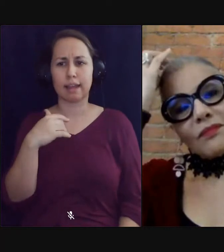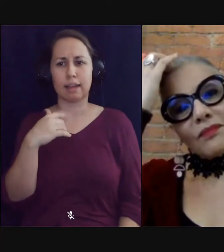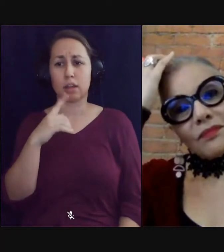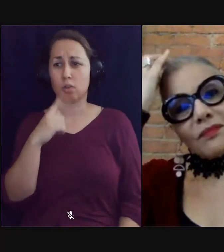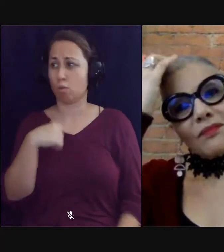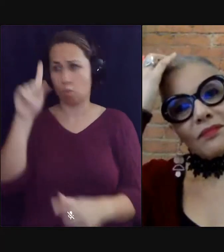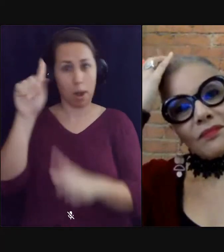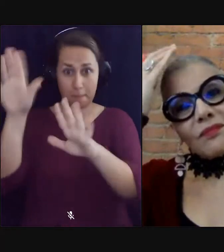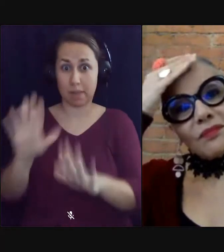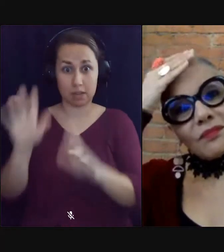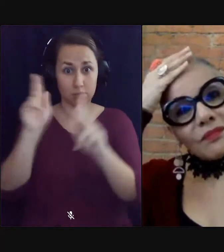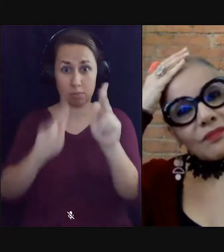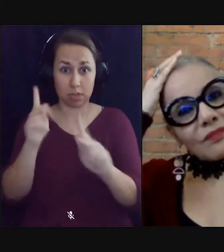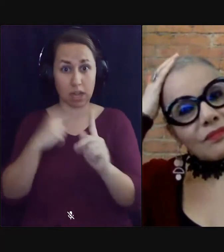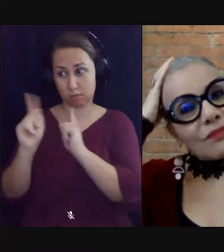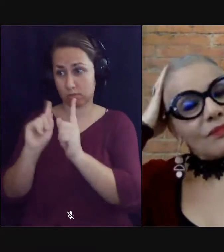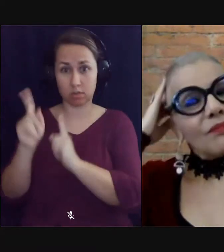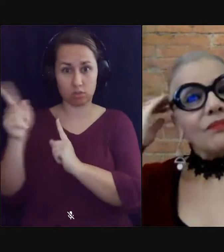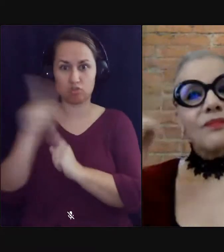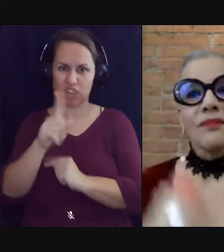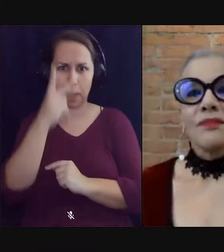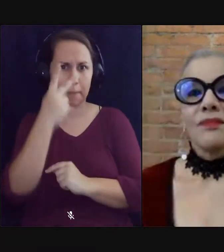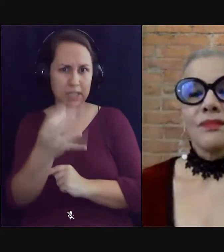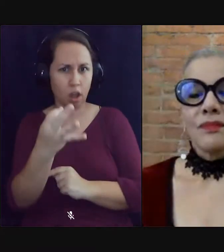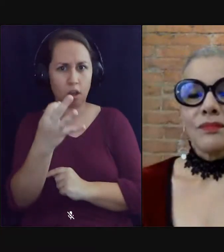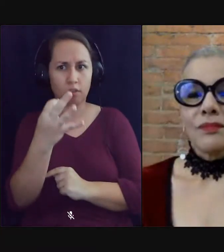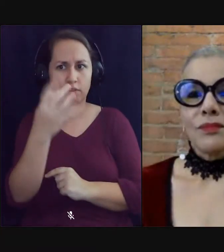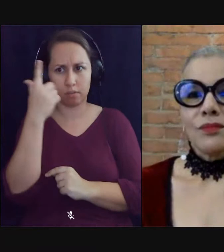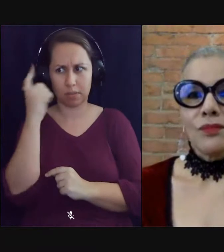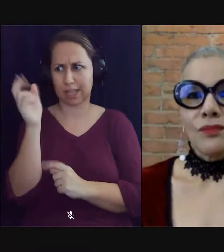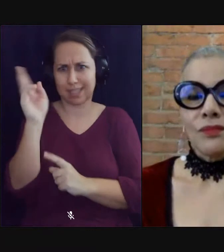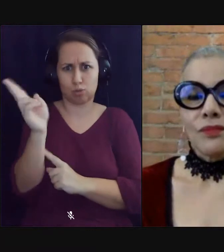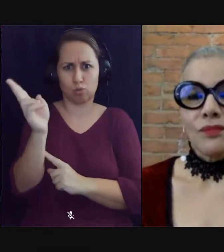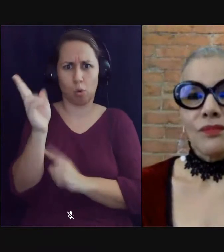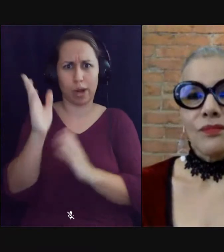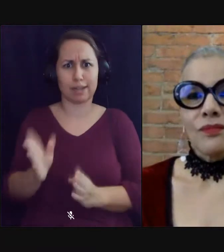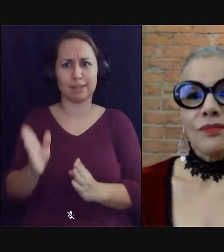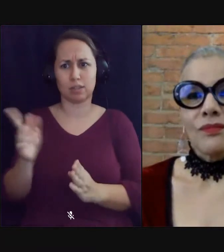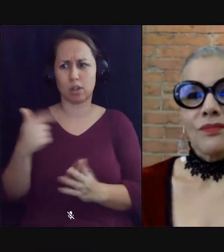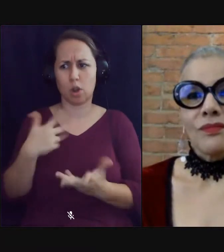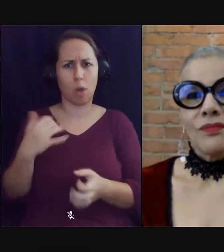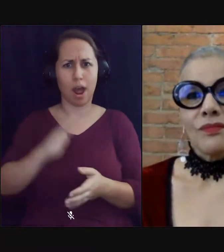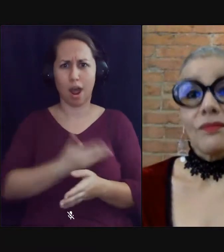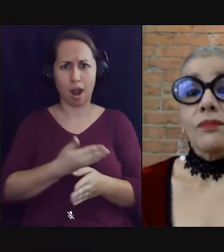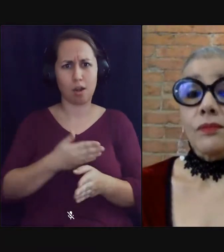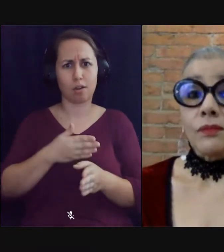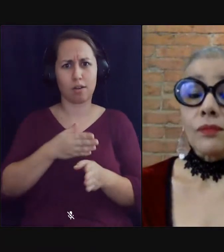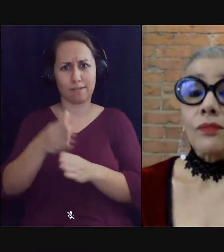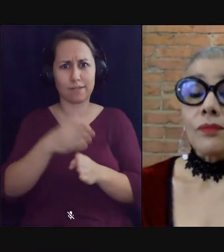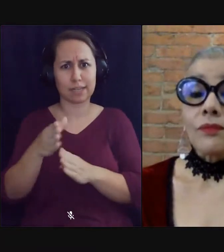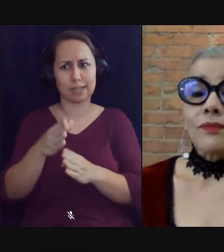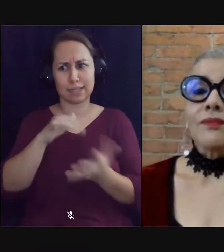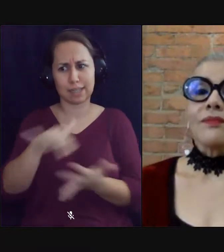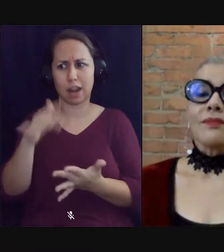spoke to for the book were like really pissed off medieval historians. Were like, we don't want our fields of study to be used in this horrible way by